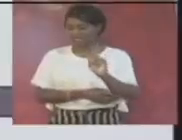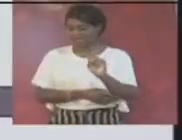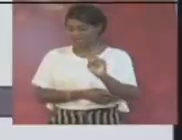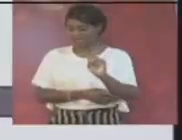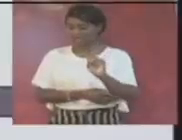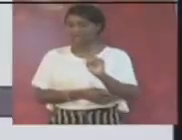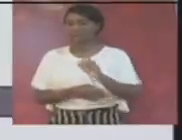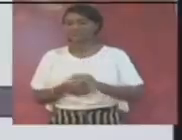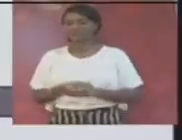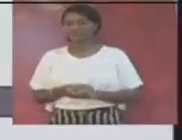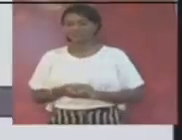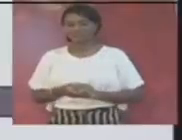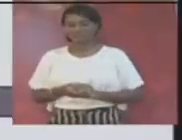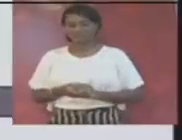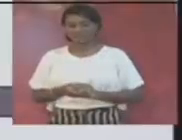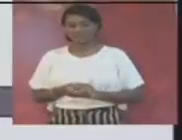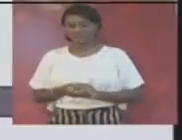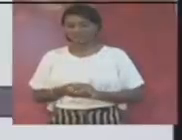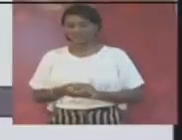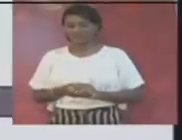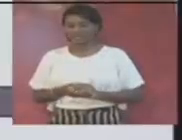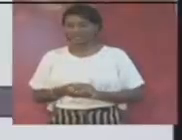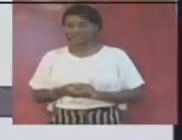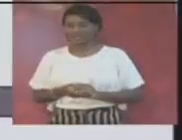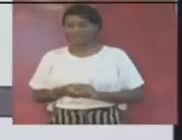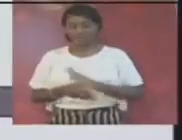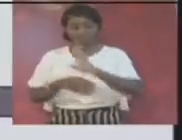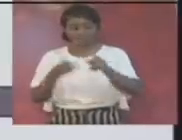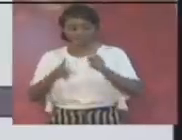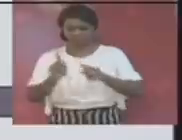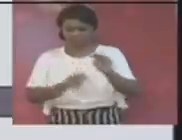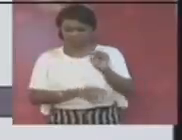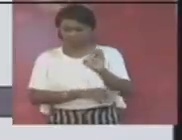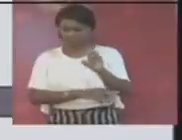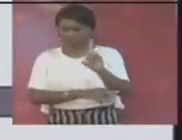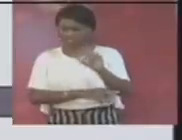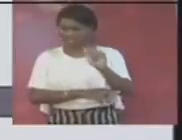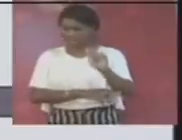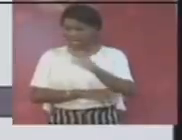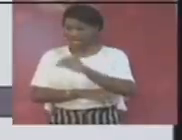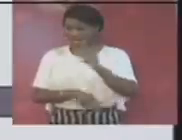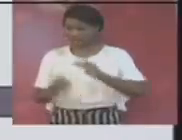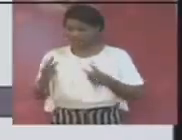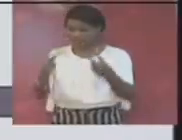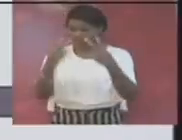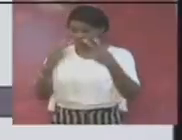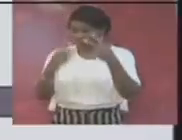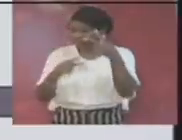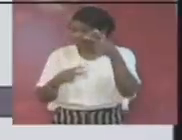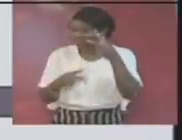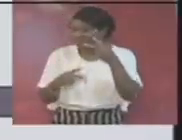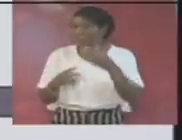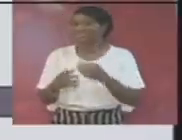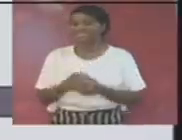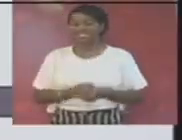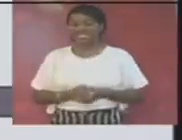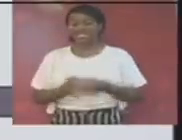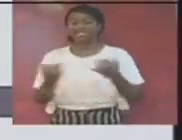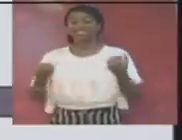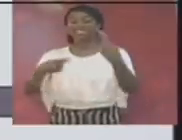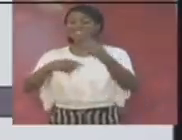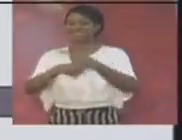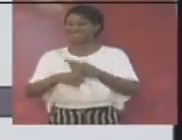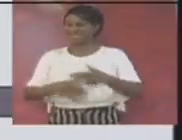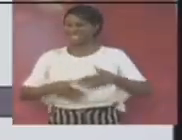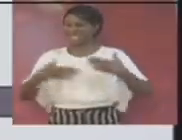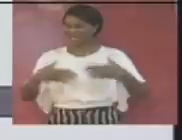the Epidemiology Division, Ministry of Health, members of the media, and members of the listening and viewing public. So today I have the pleasure